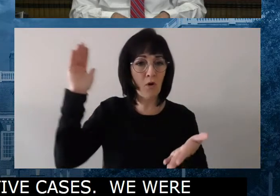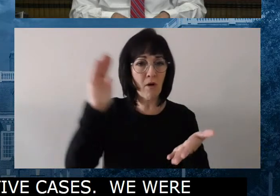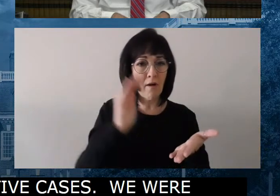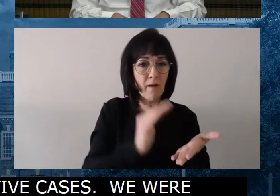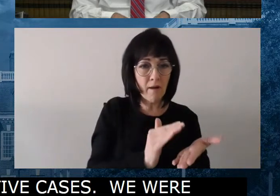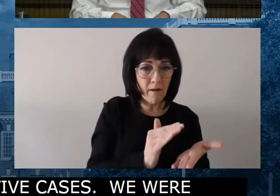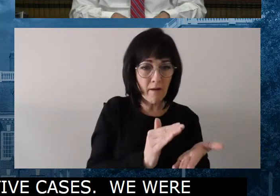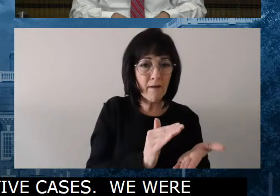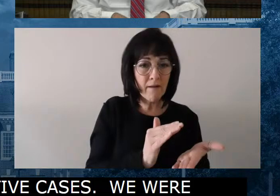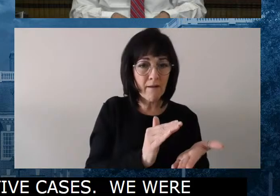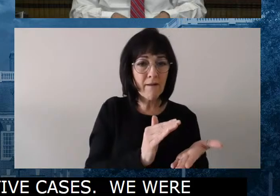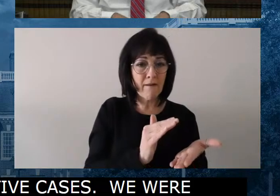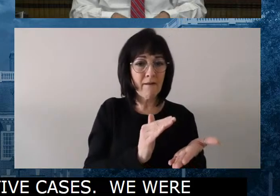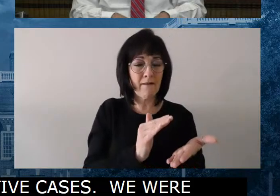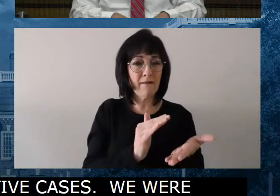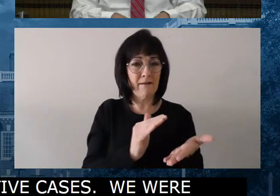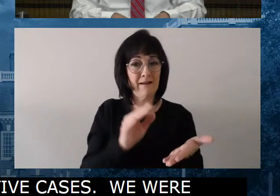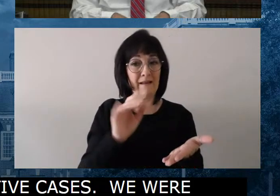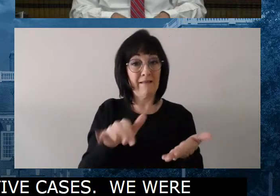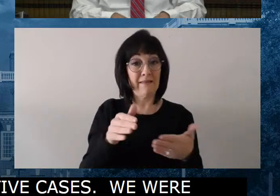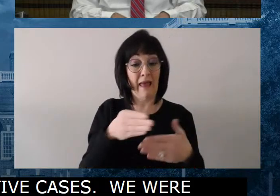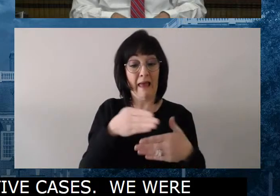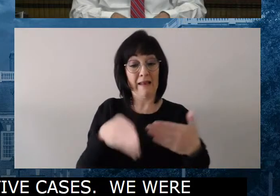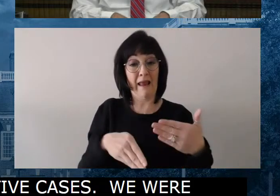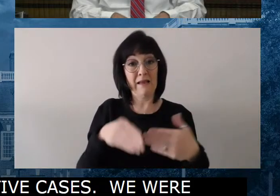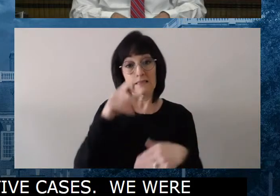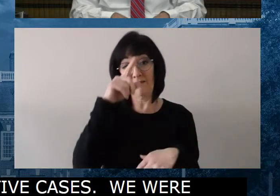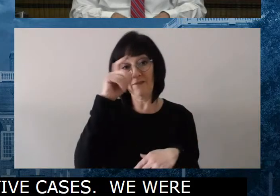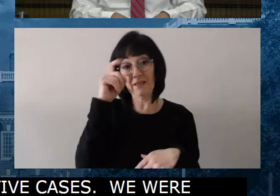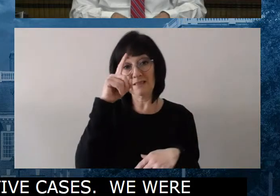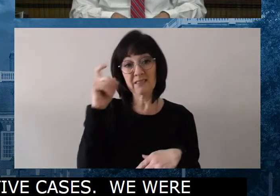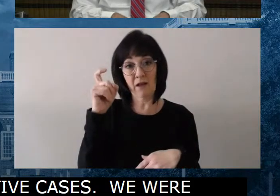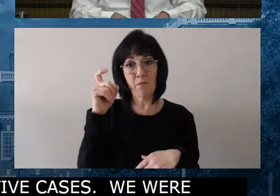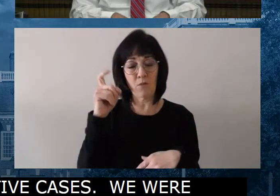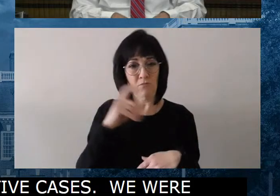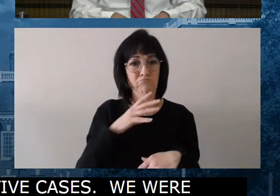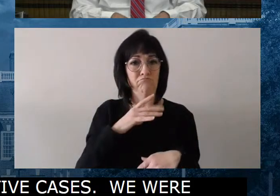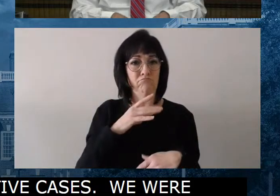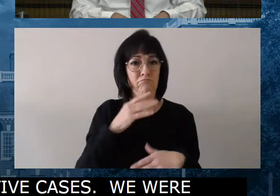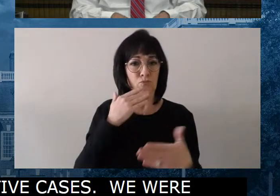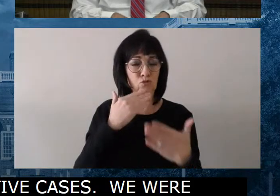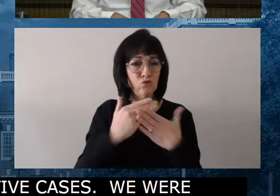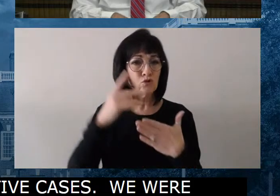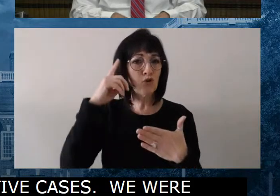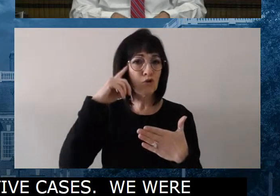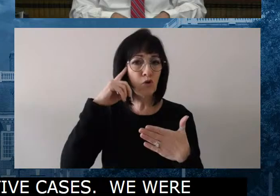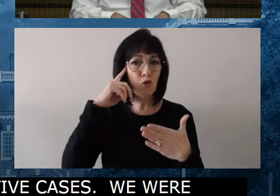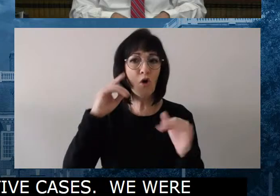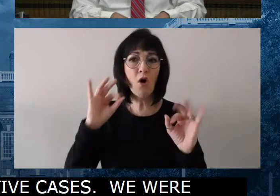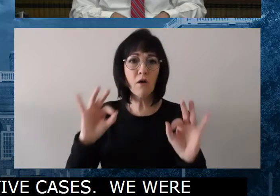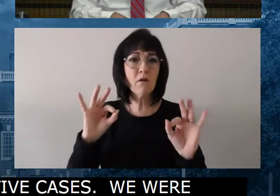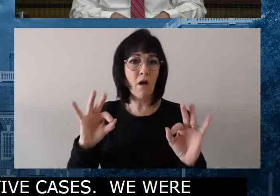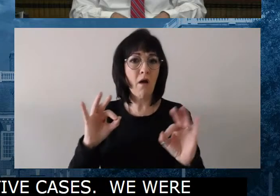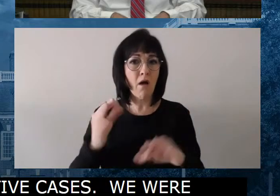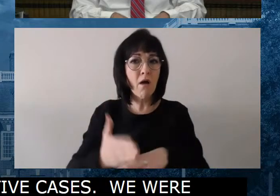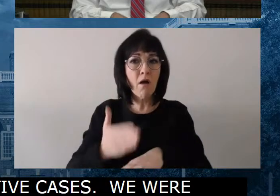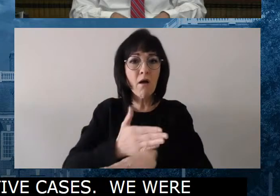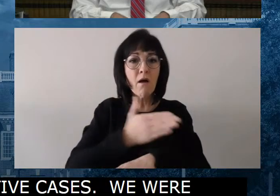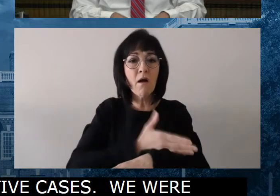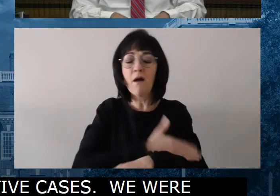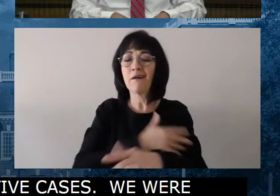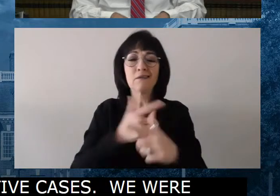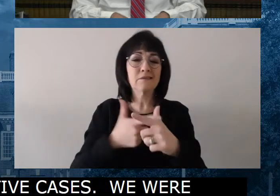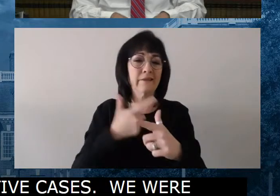average towards the end of the summer. Again, twice that number today, and ticking up in the wrong directions, which is concerning.